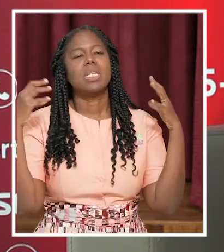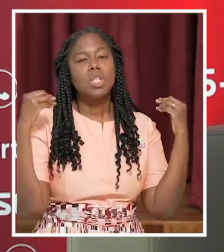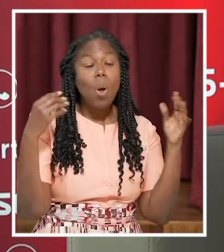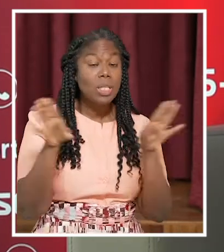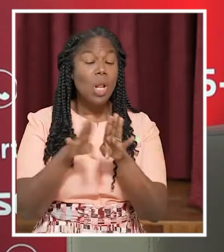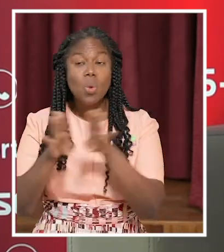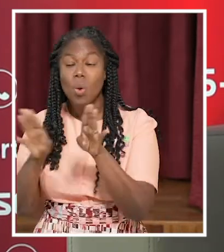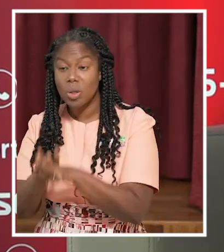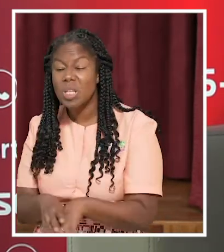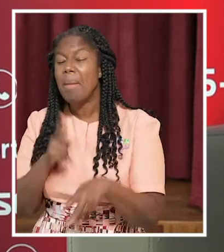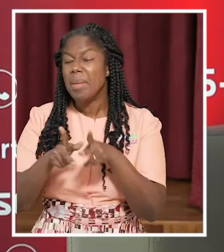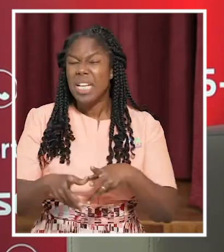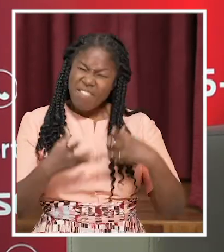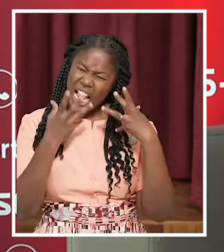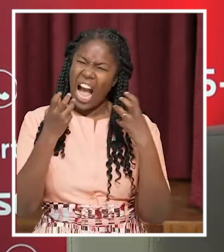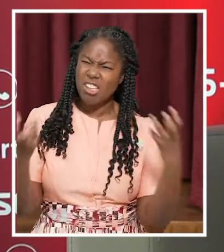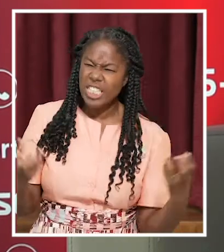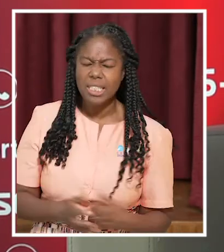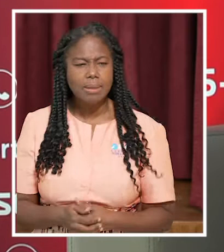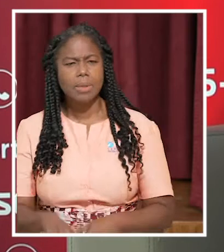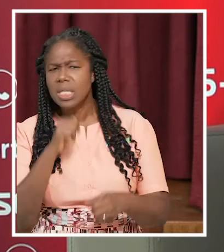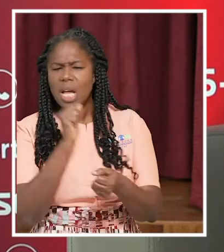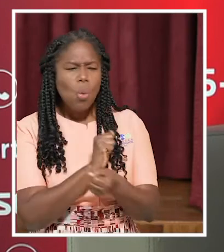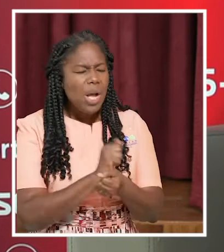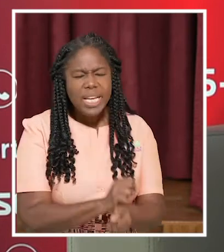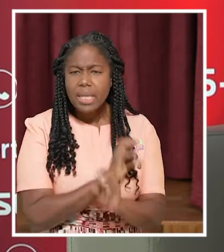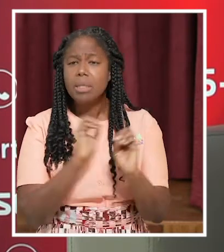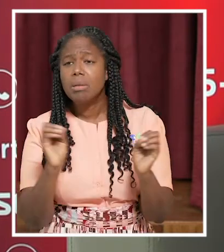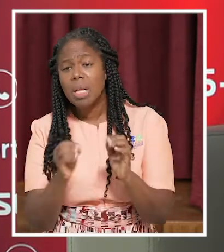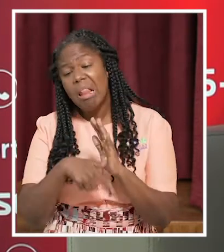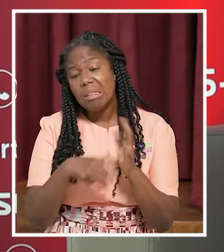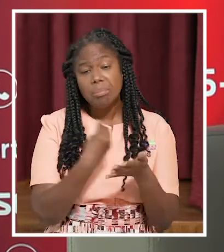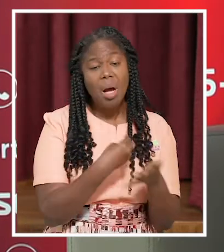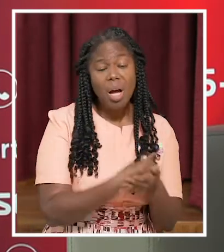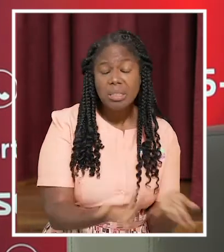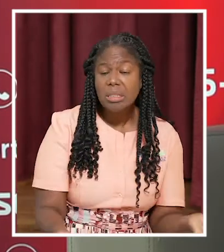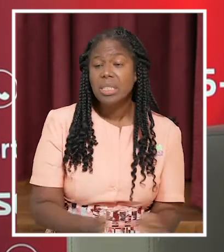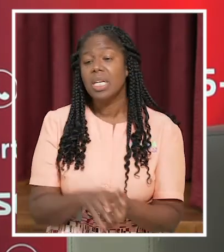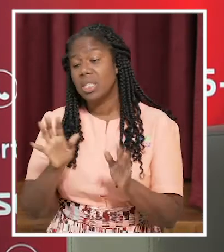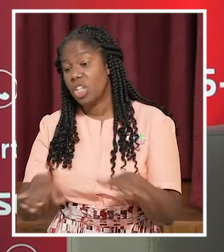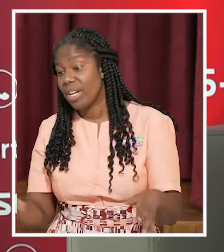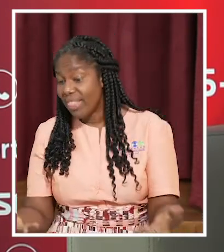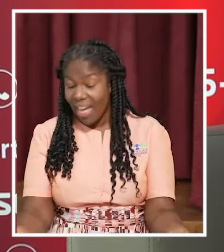more irritable, they're not working, less money coming in, the children are there, they need tablets, they need